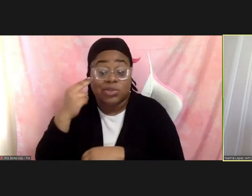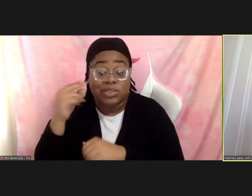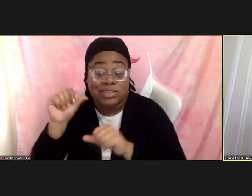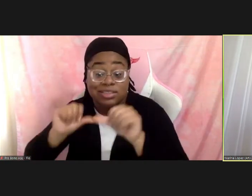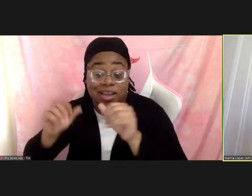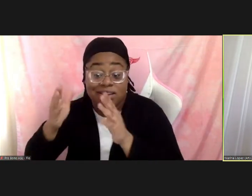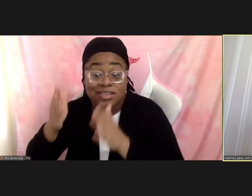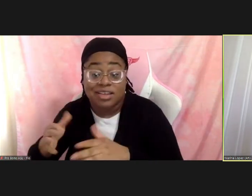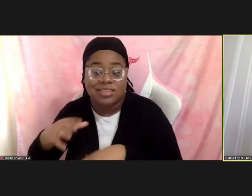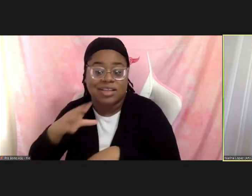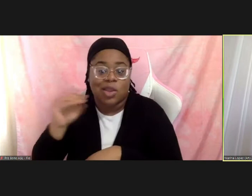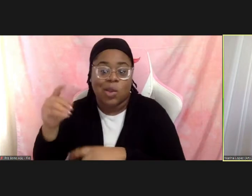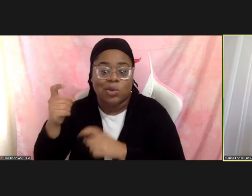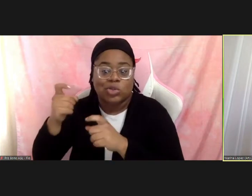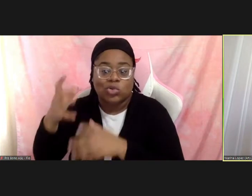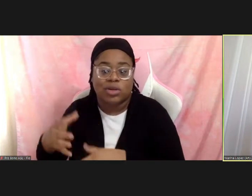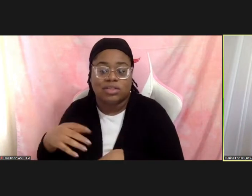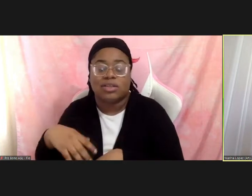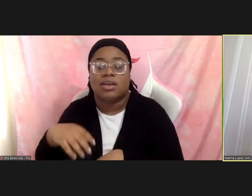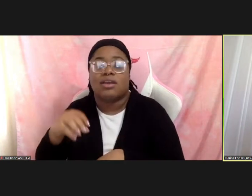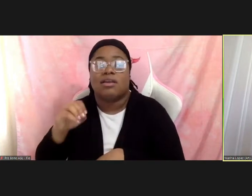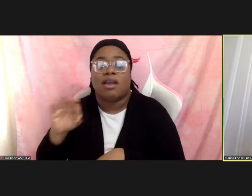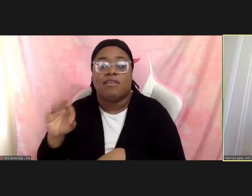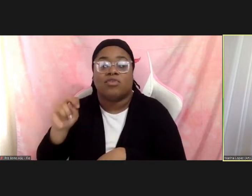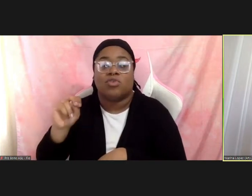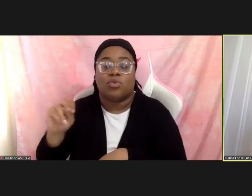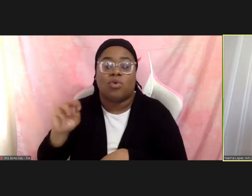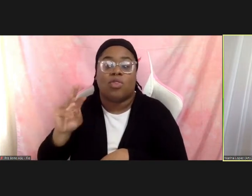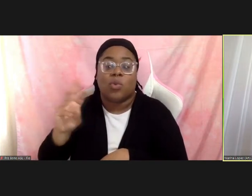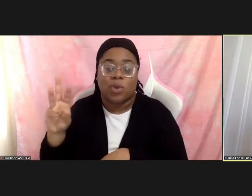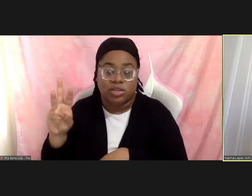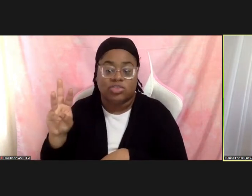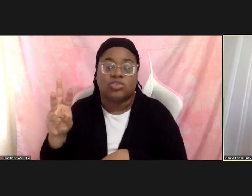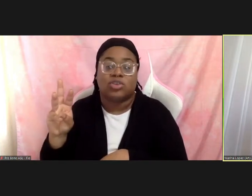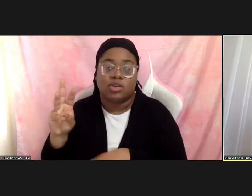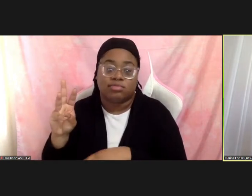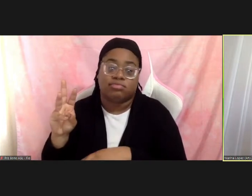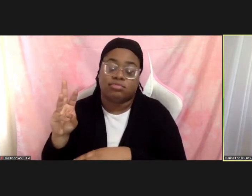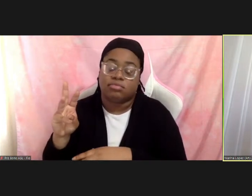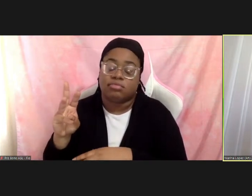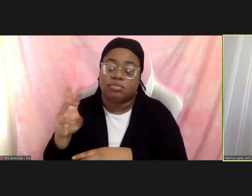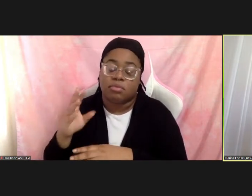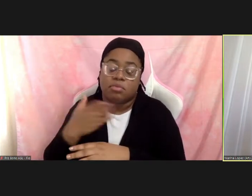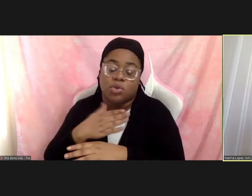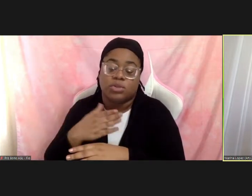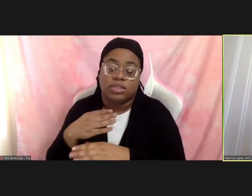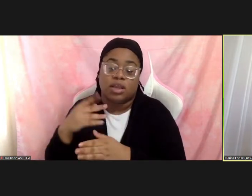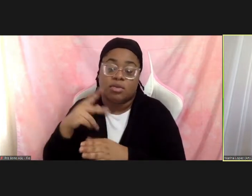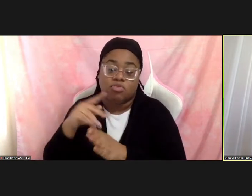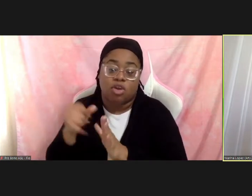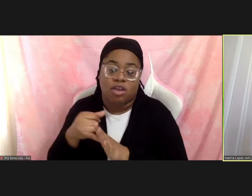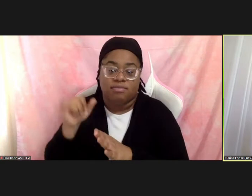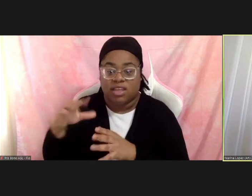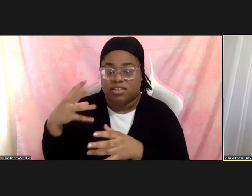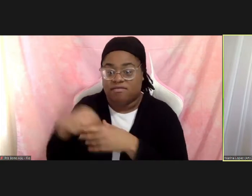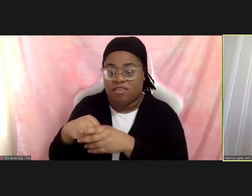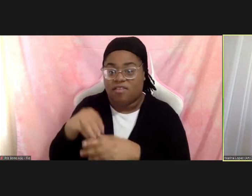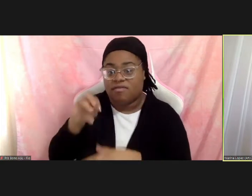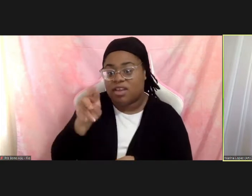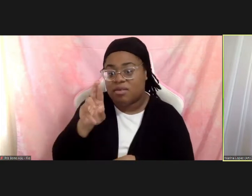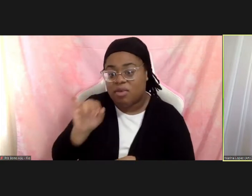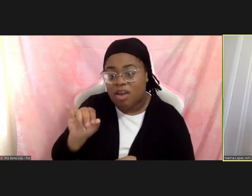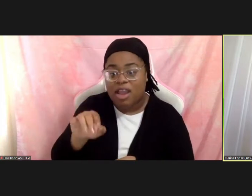the Northwestern Music and Medicine Program, which is a program involved in MRI and